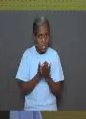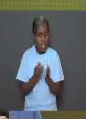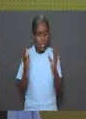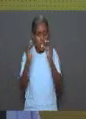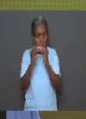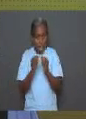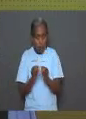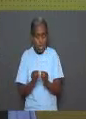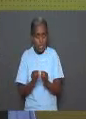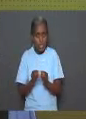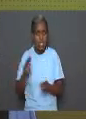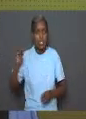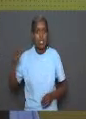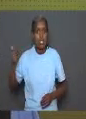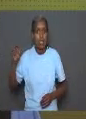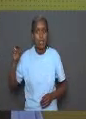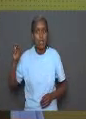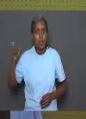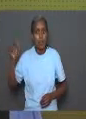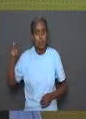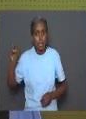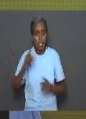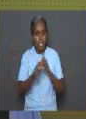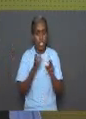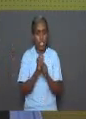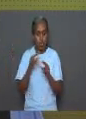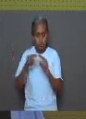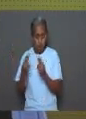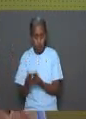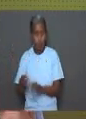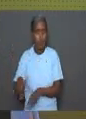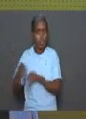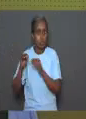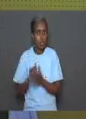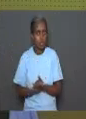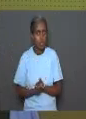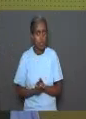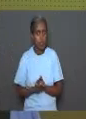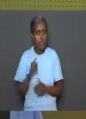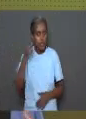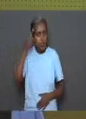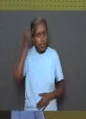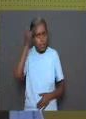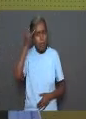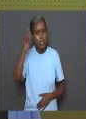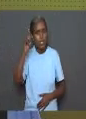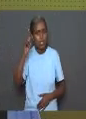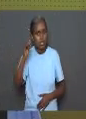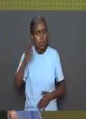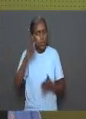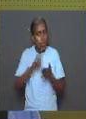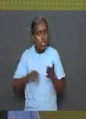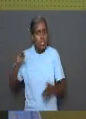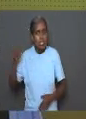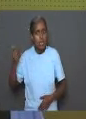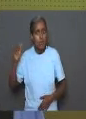calculated the mean age of a group of students? Can you imagine what the mean age would